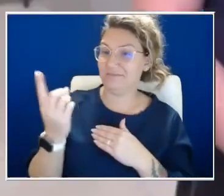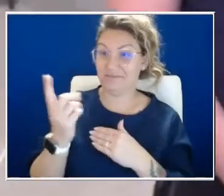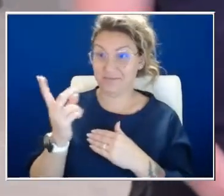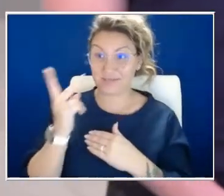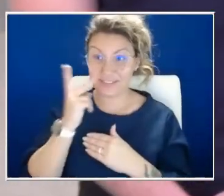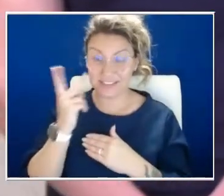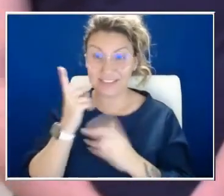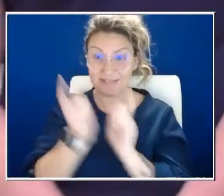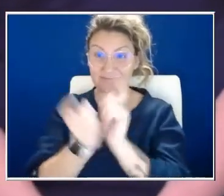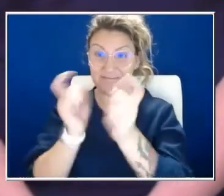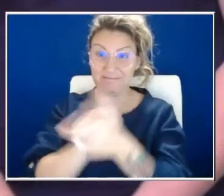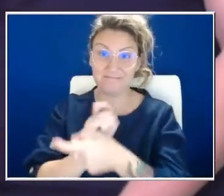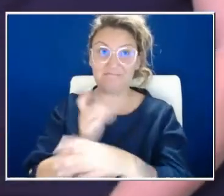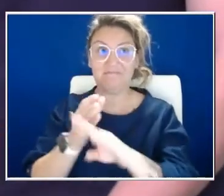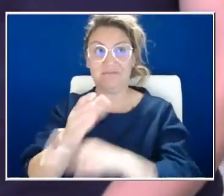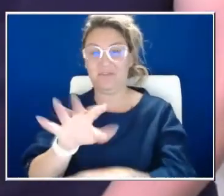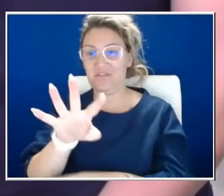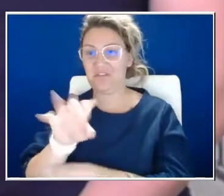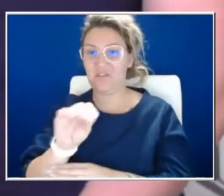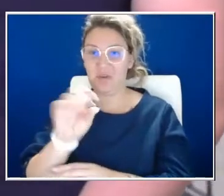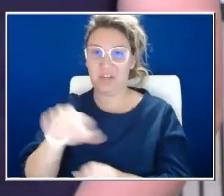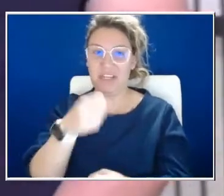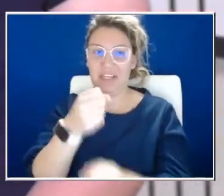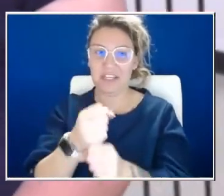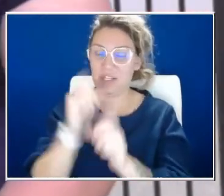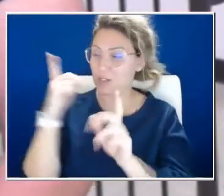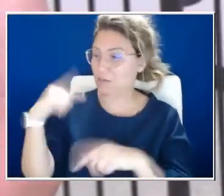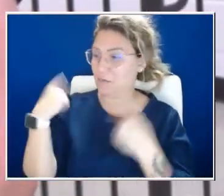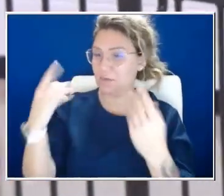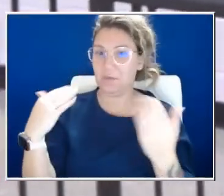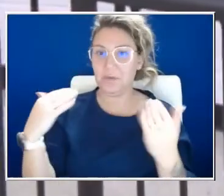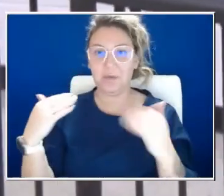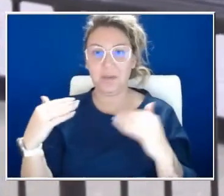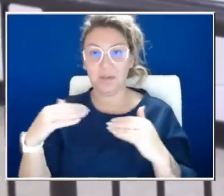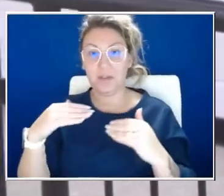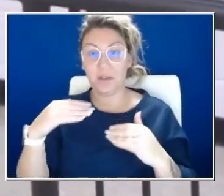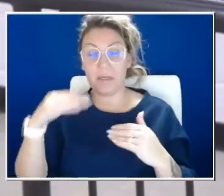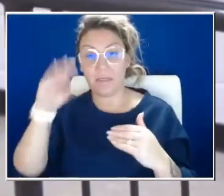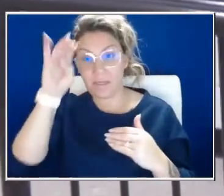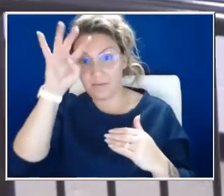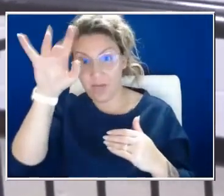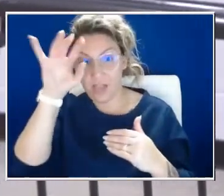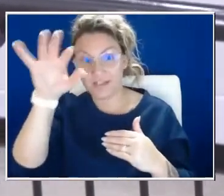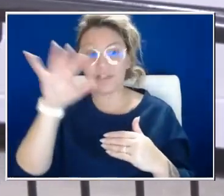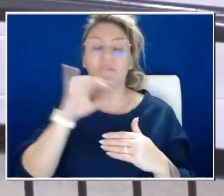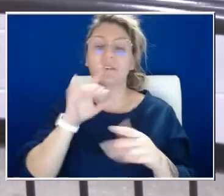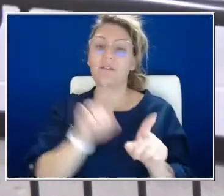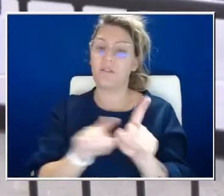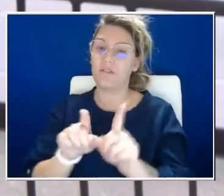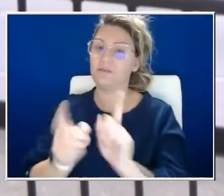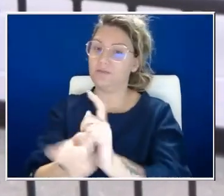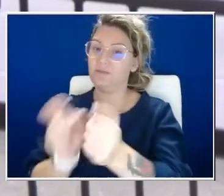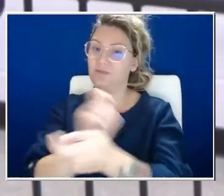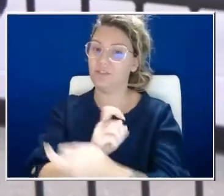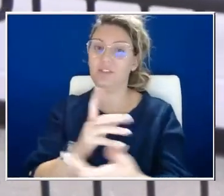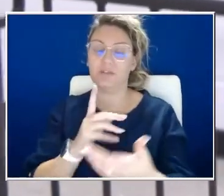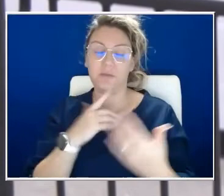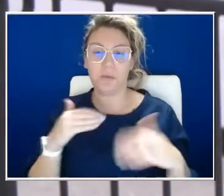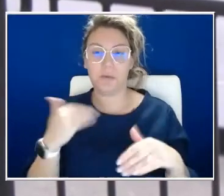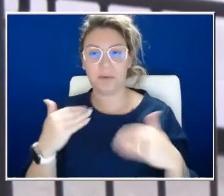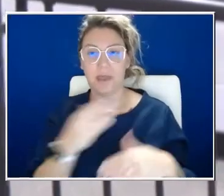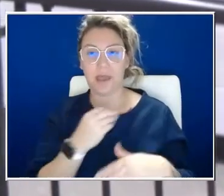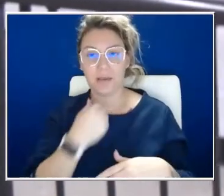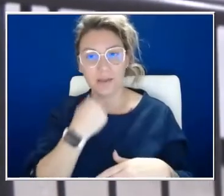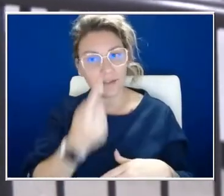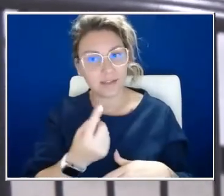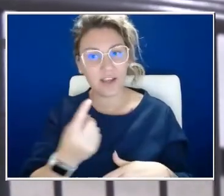over 40 some odd years, the philosophy has changed tremendously. And I can just tell you that